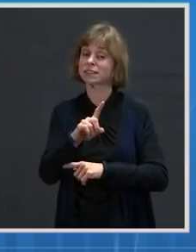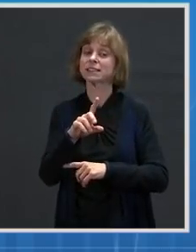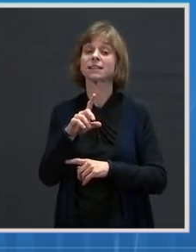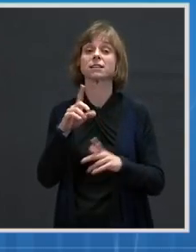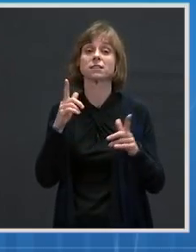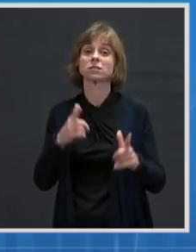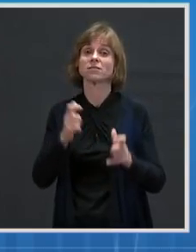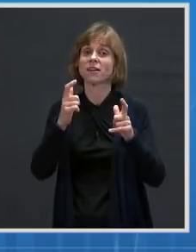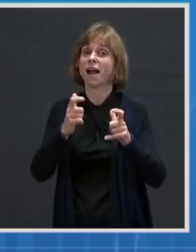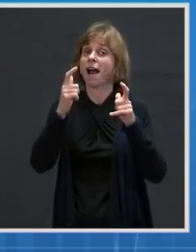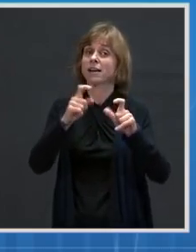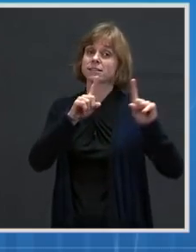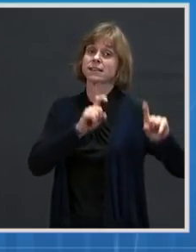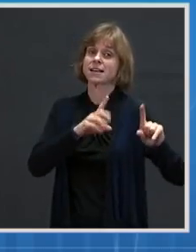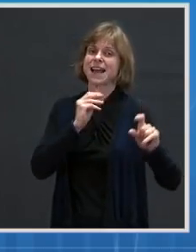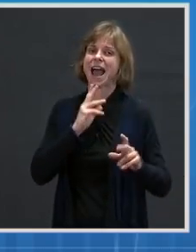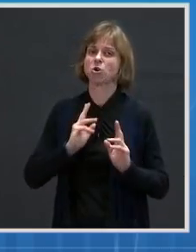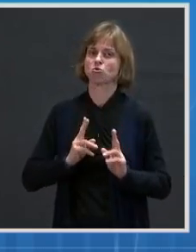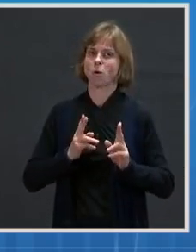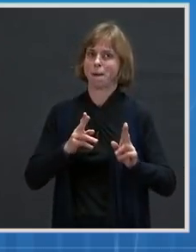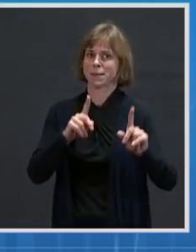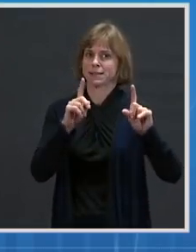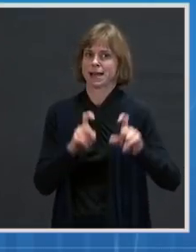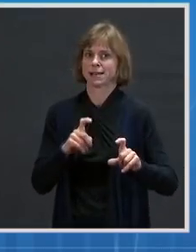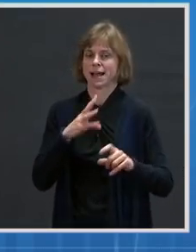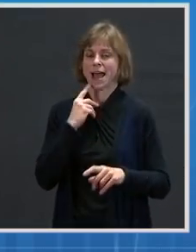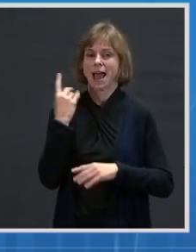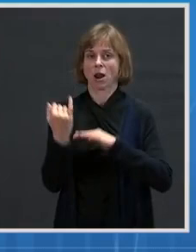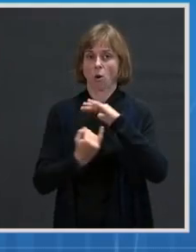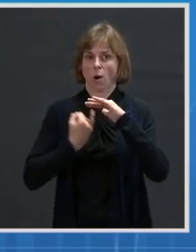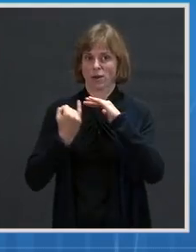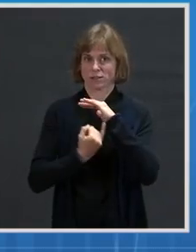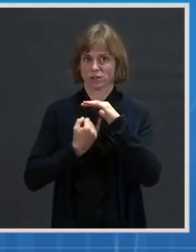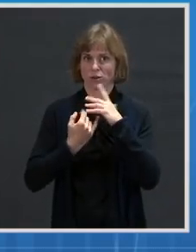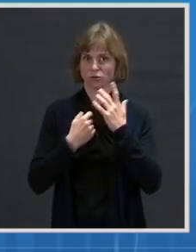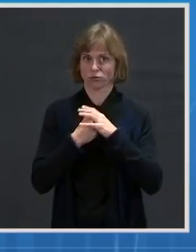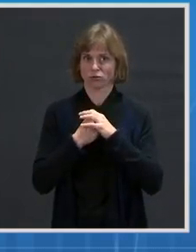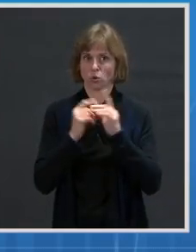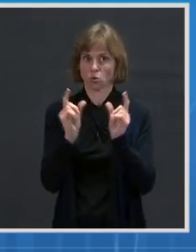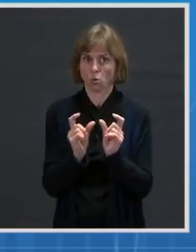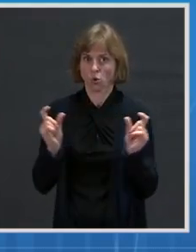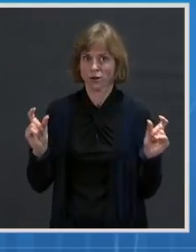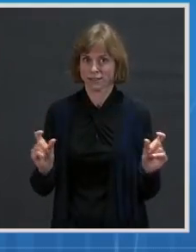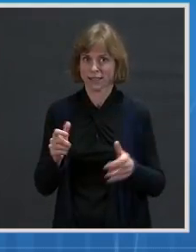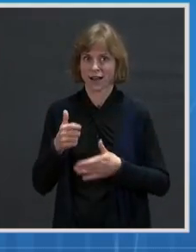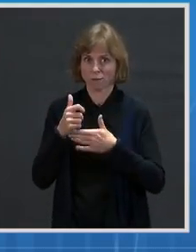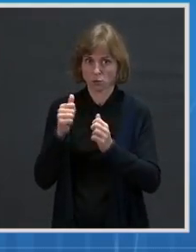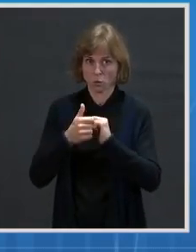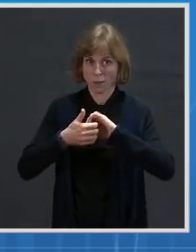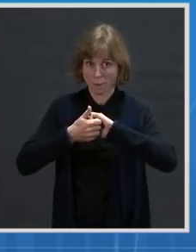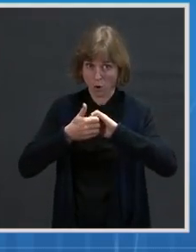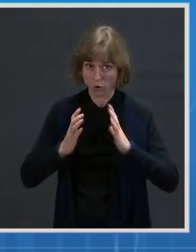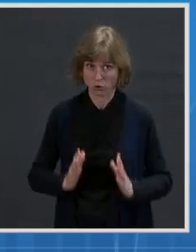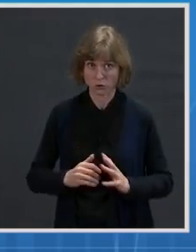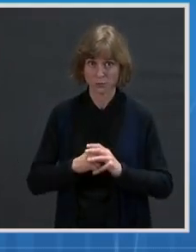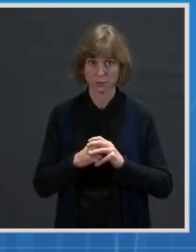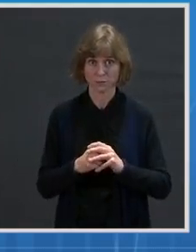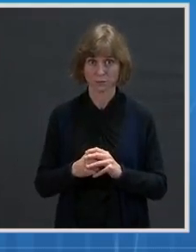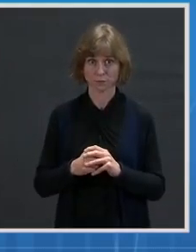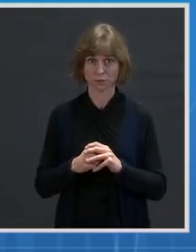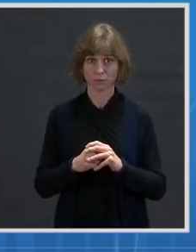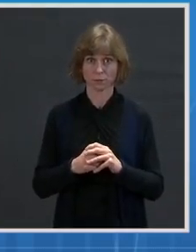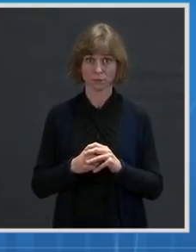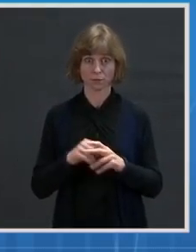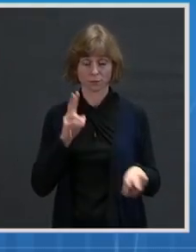tracing in combination with isolation and quarantine in collaboration with the health department. The findings also highlight the importance